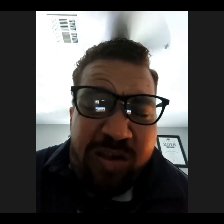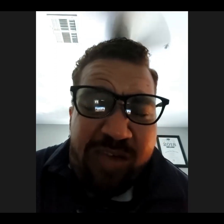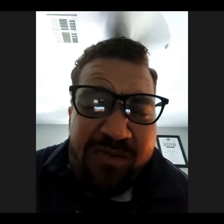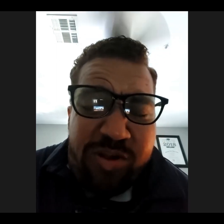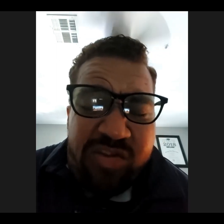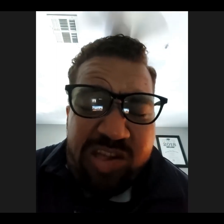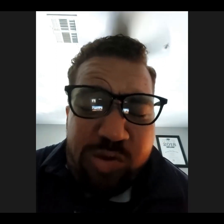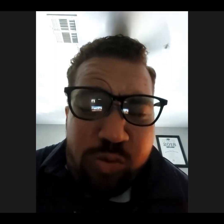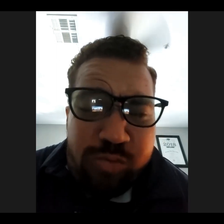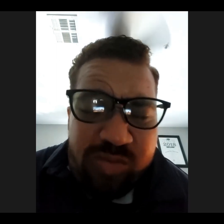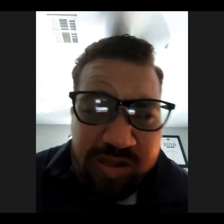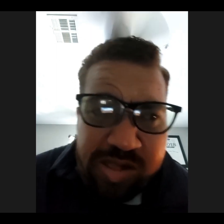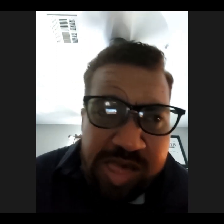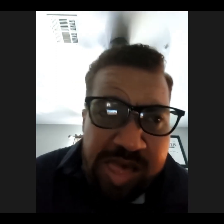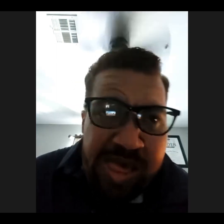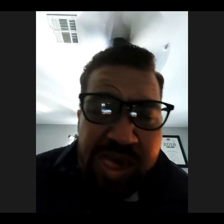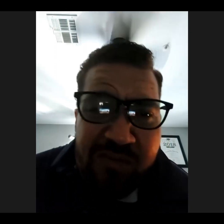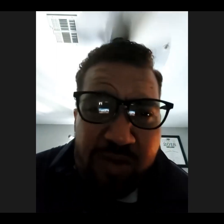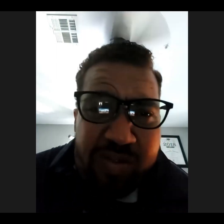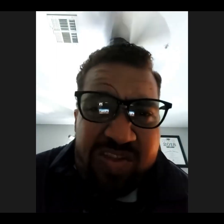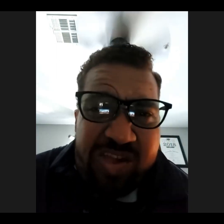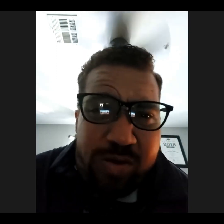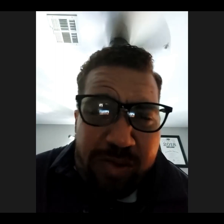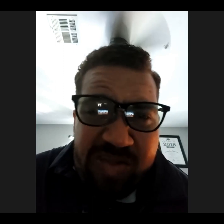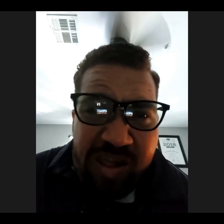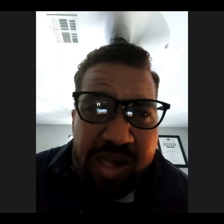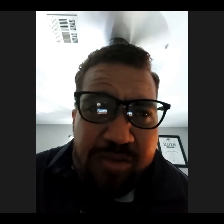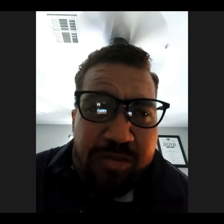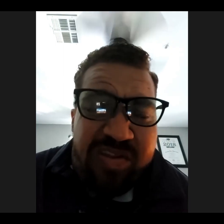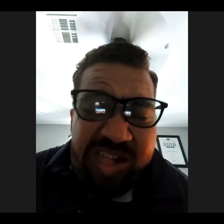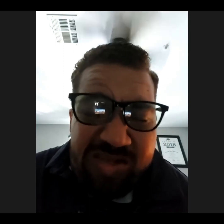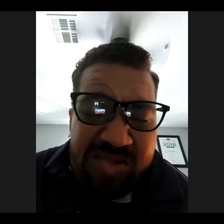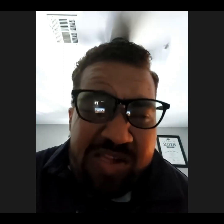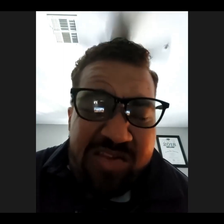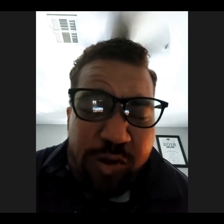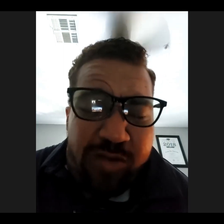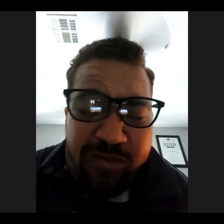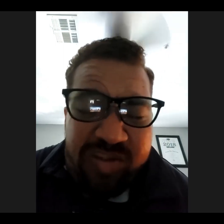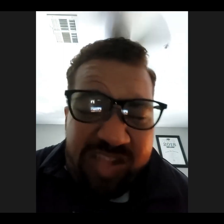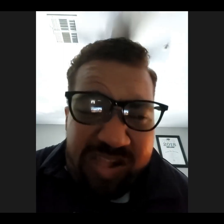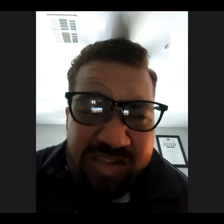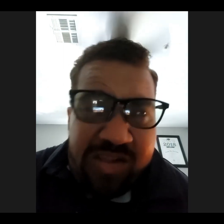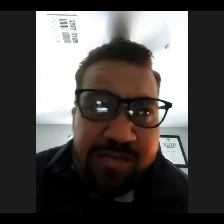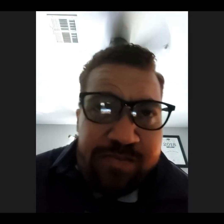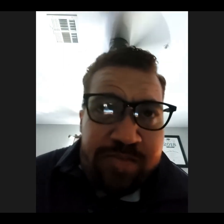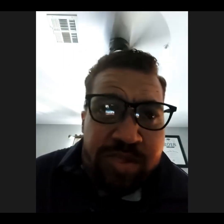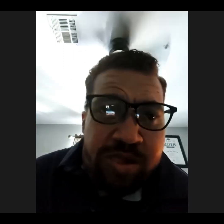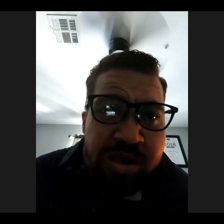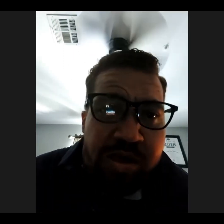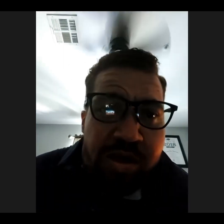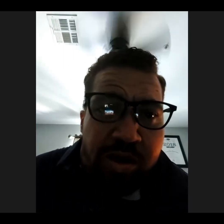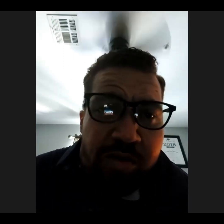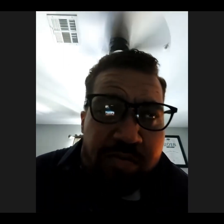with self-advocacy groups and volunteering my time, attending these conferences,